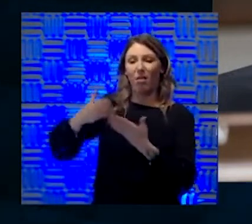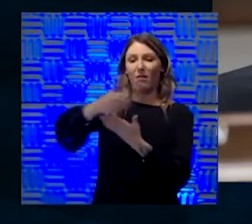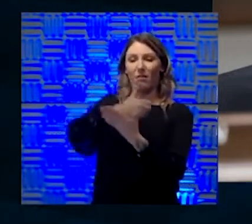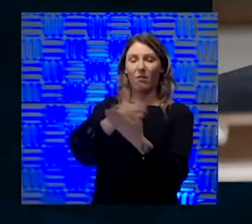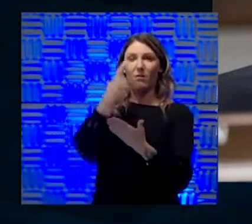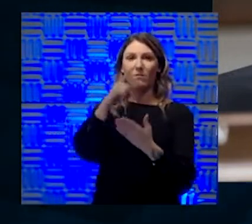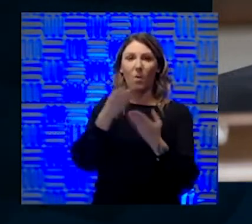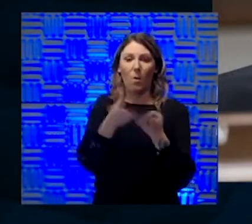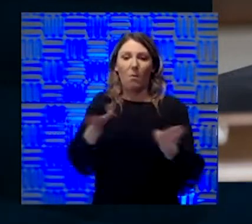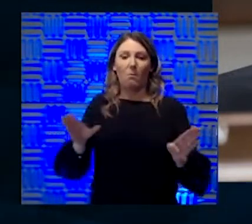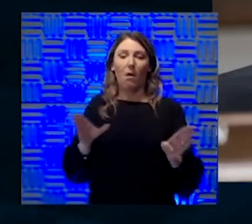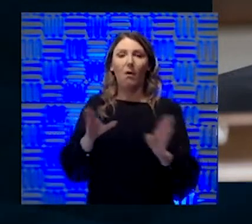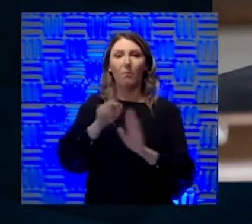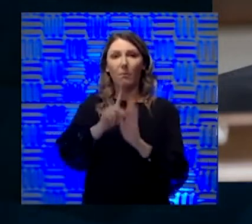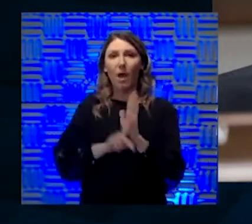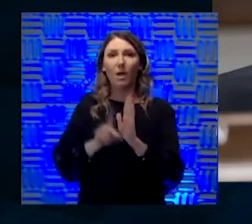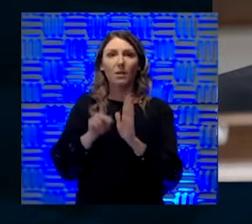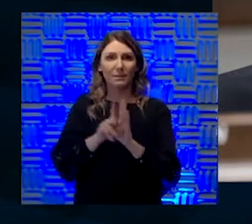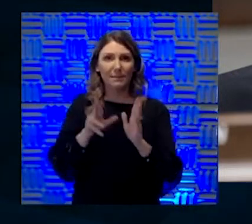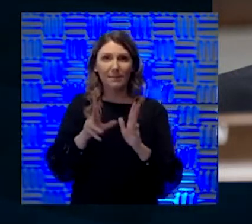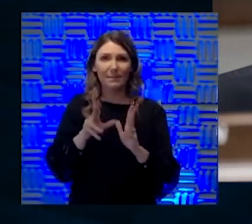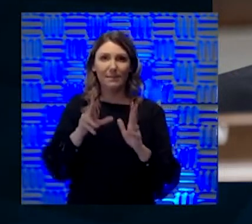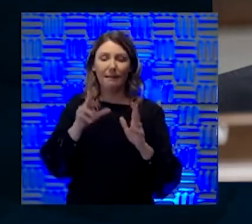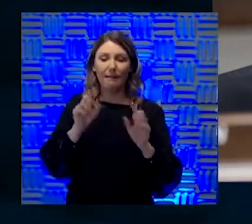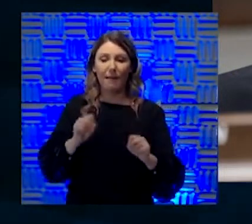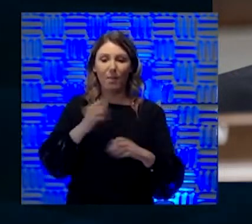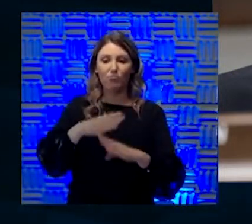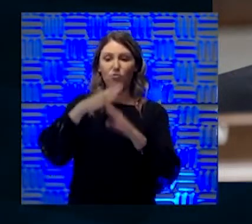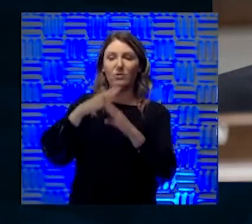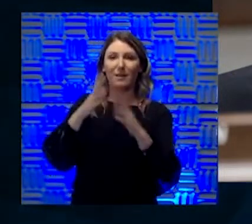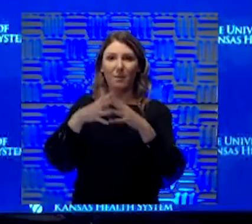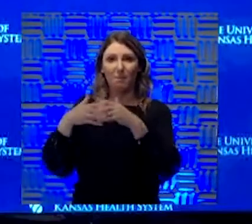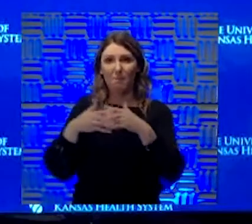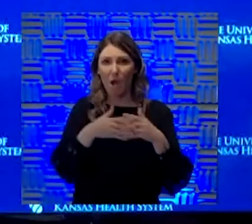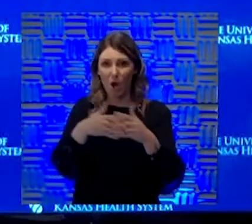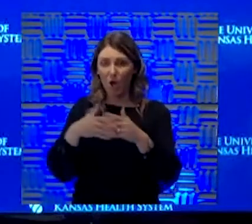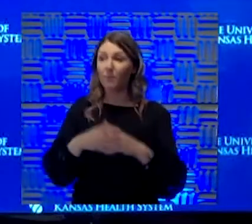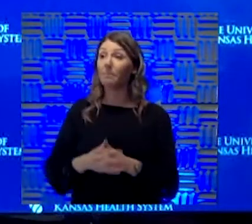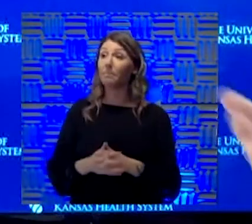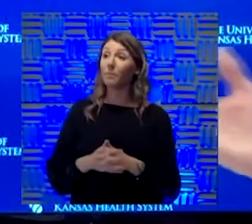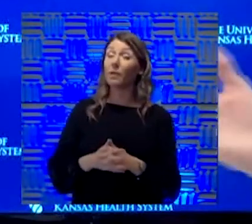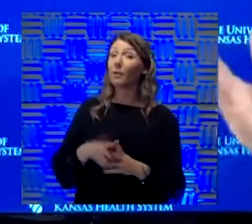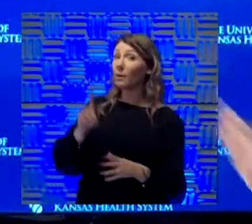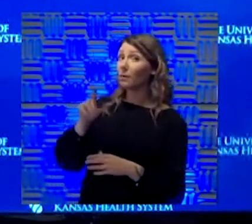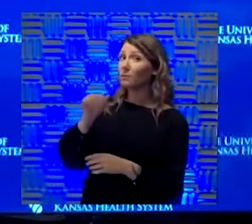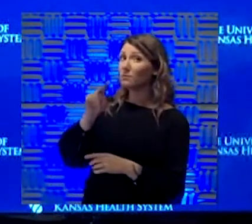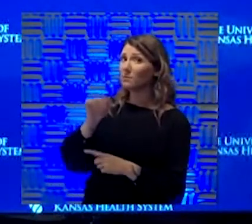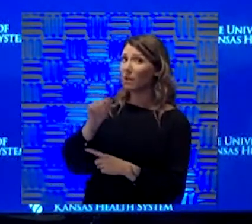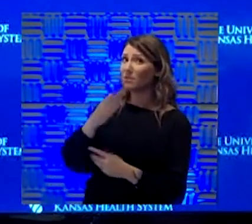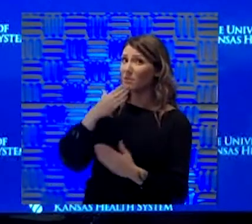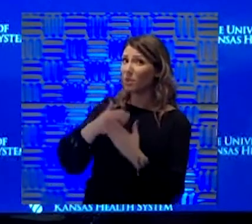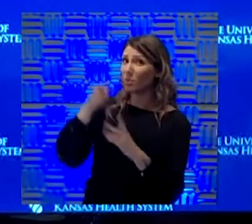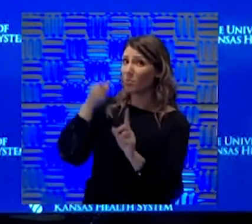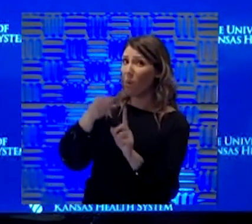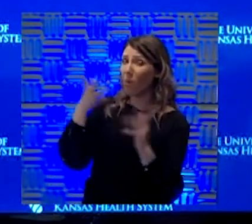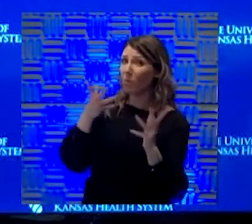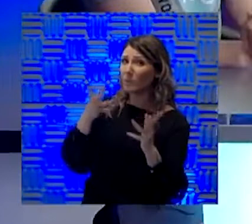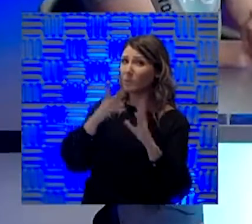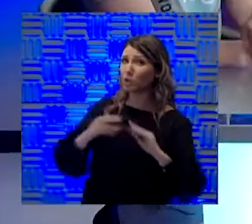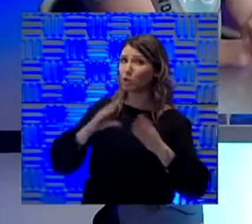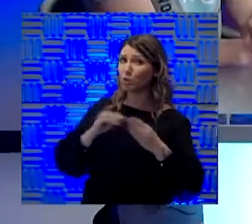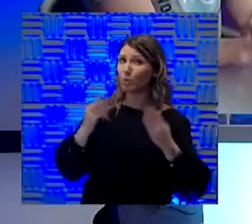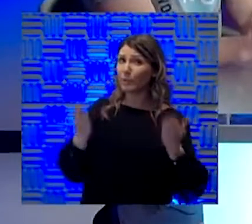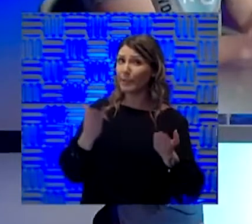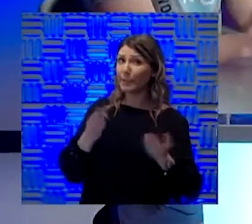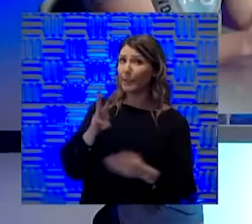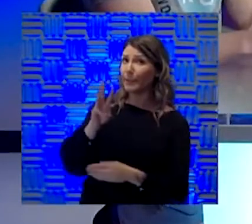policy decisions that protect Americans in Kansas. Dana, the Senator makes a good point. What is the story here in Wyandotte, and to help